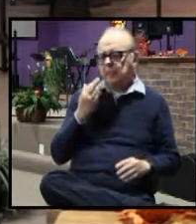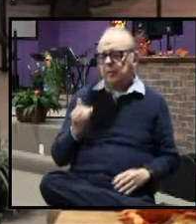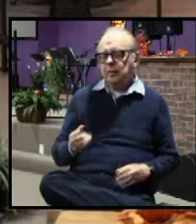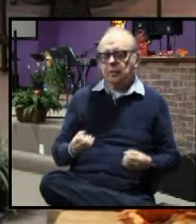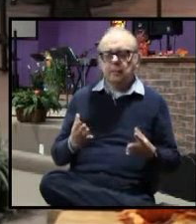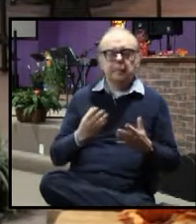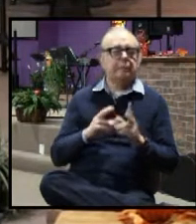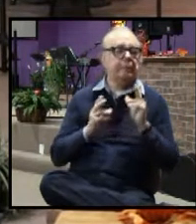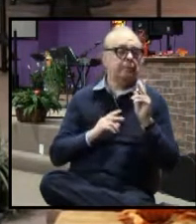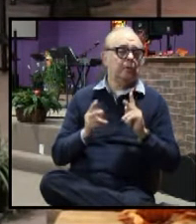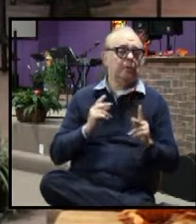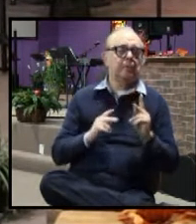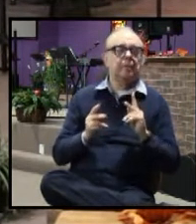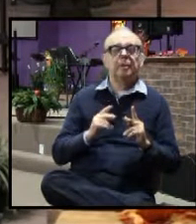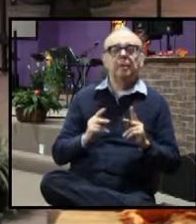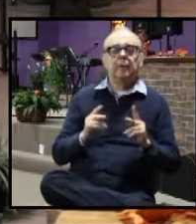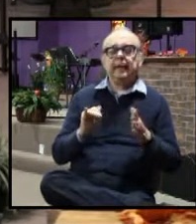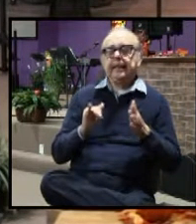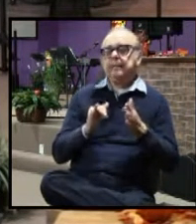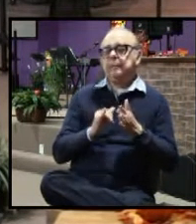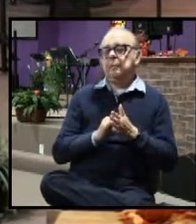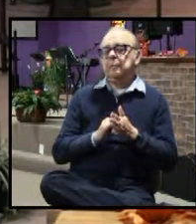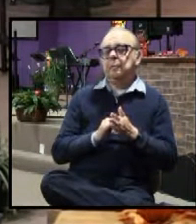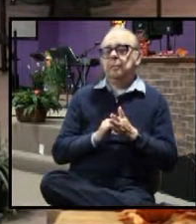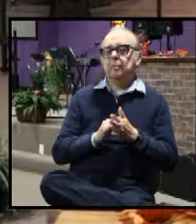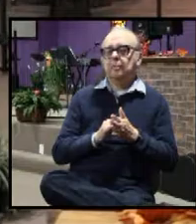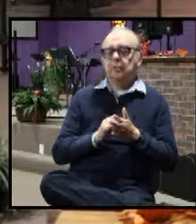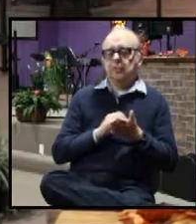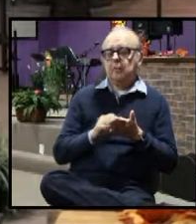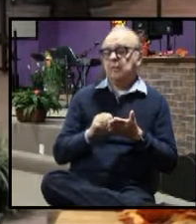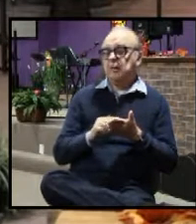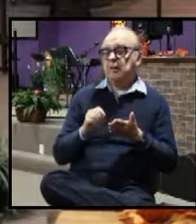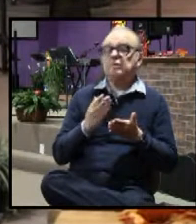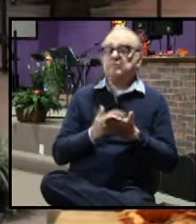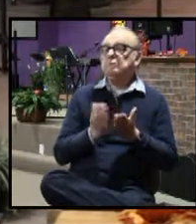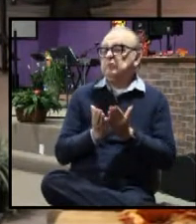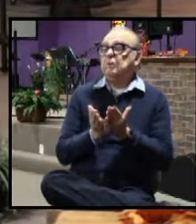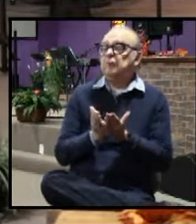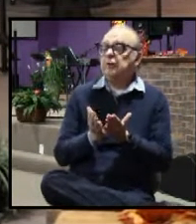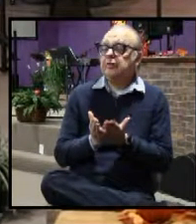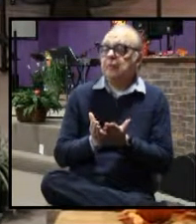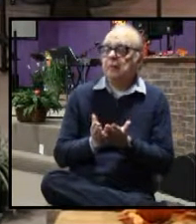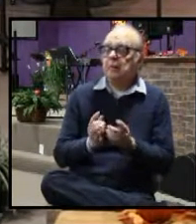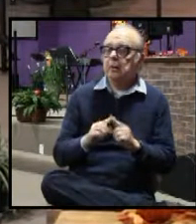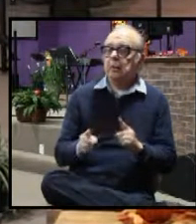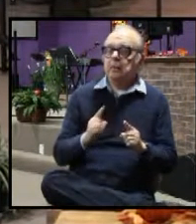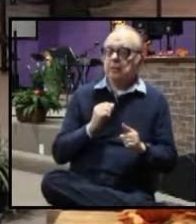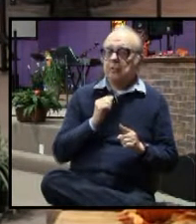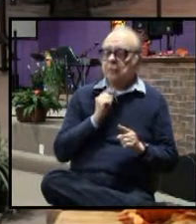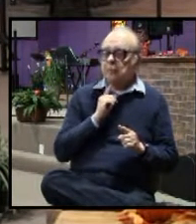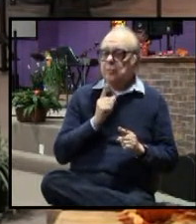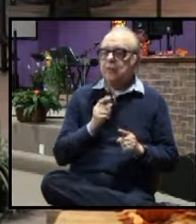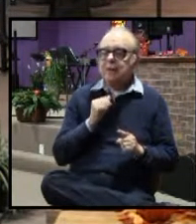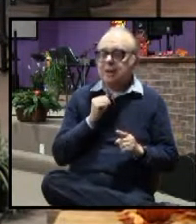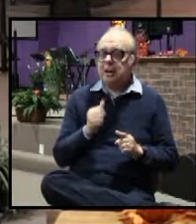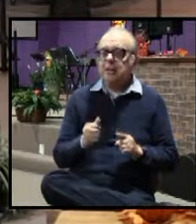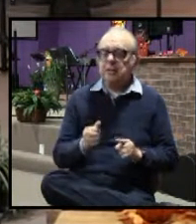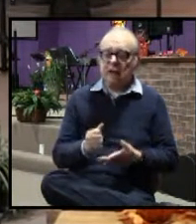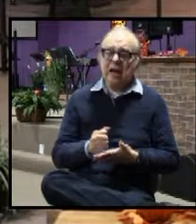You see, because there's a lot of people that write a lot of good books, but they're really